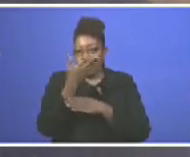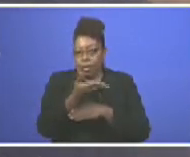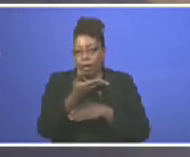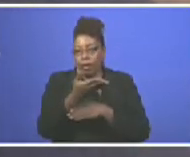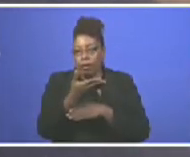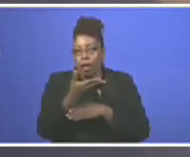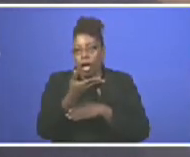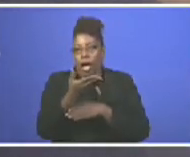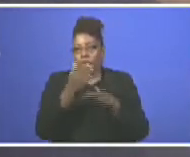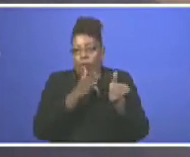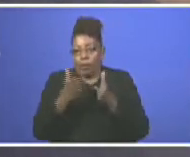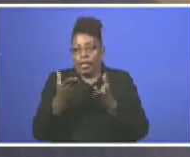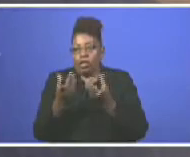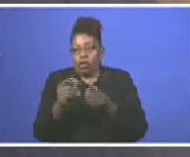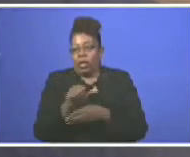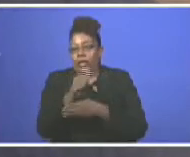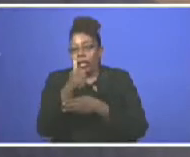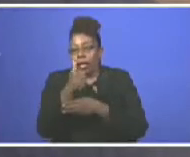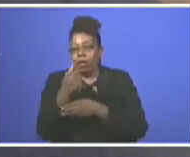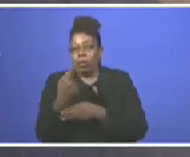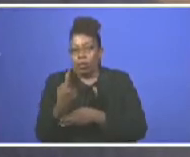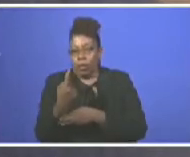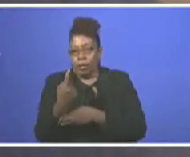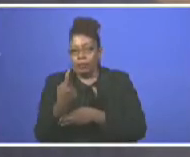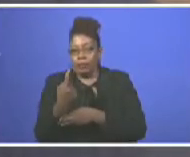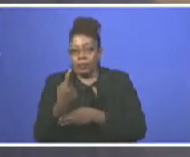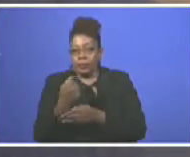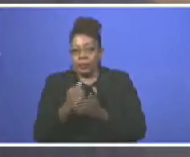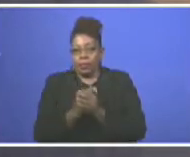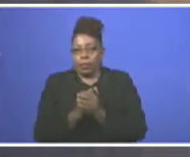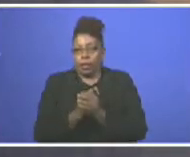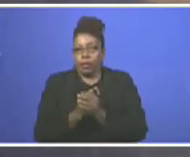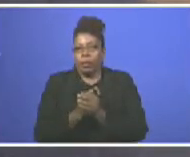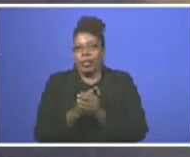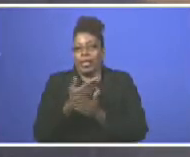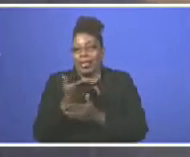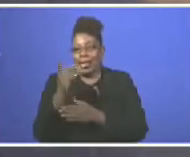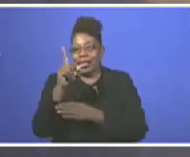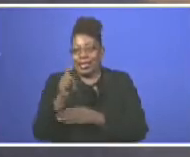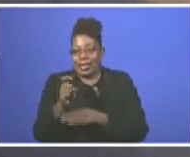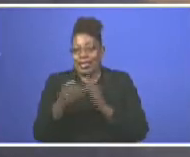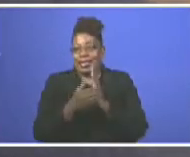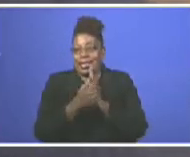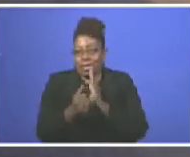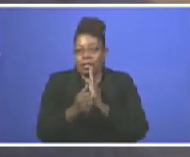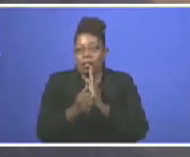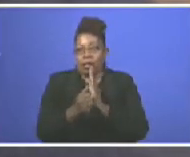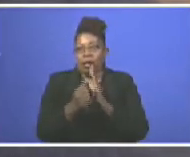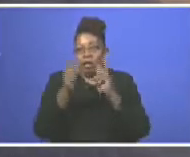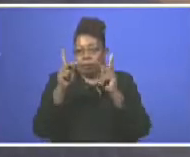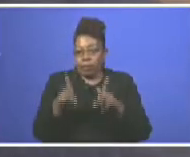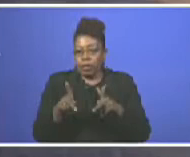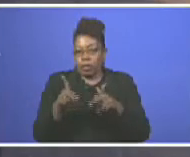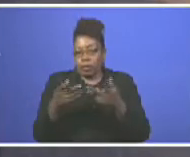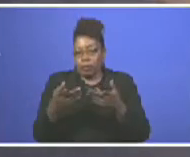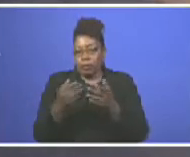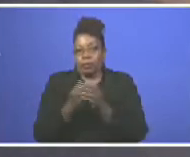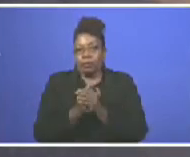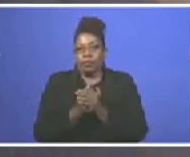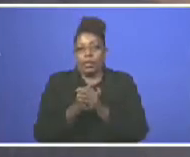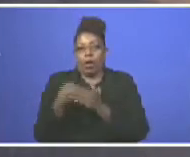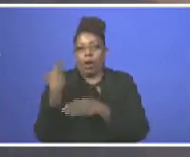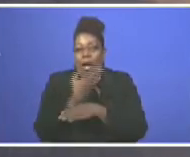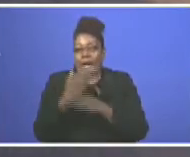with Minister Henfield. But they need skilled persons. And I think in terms of our